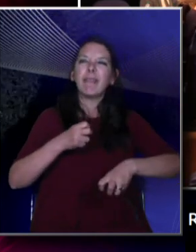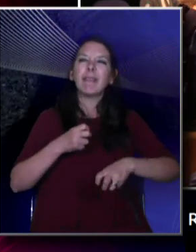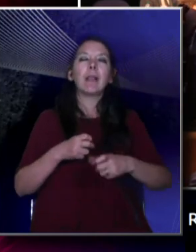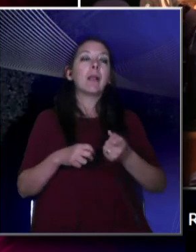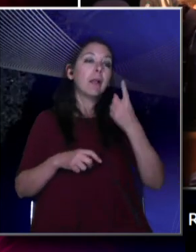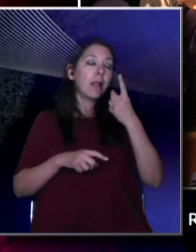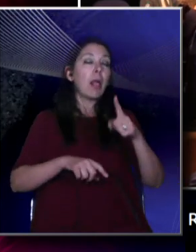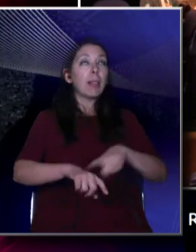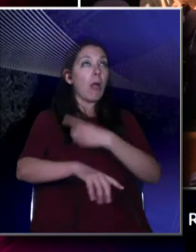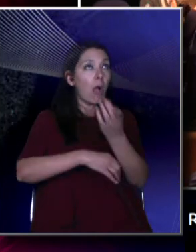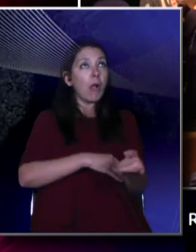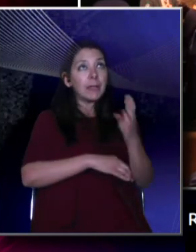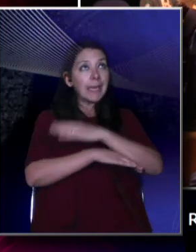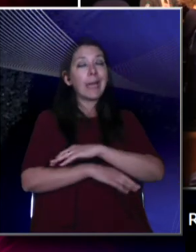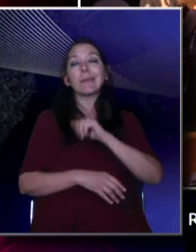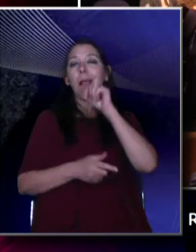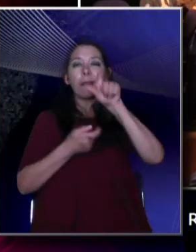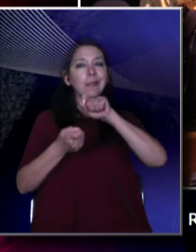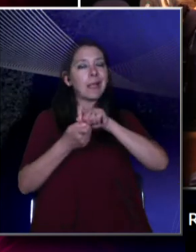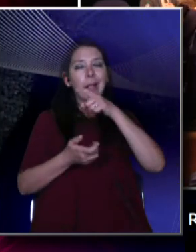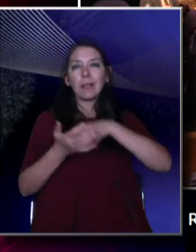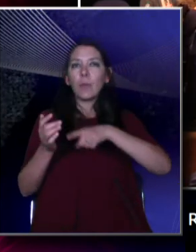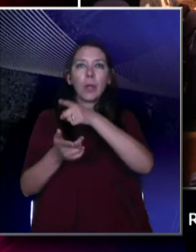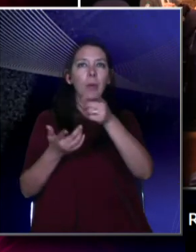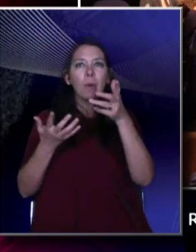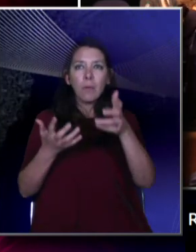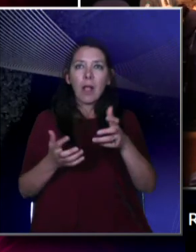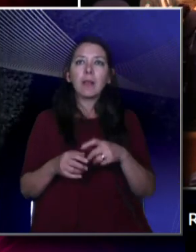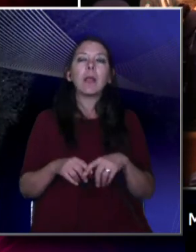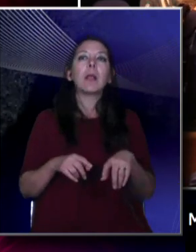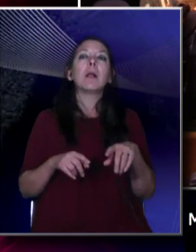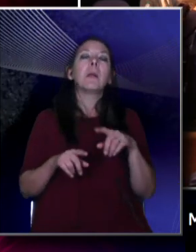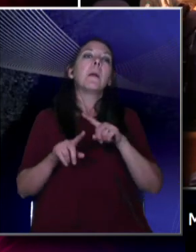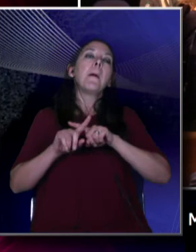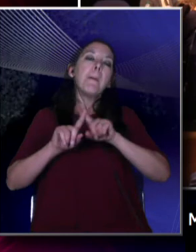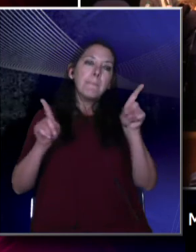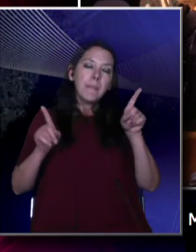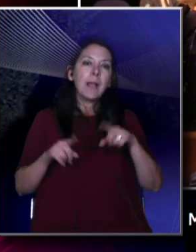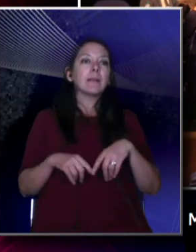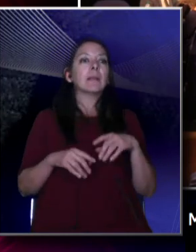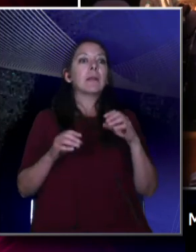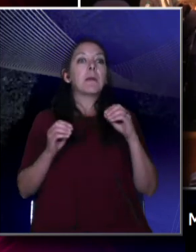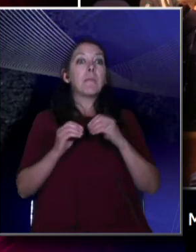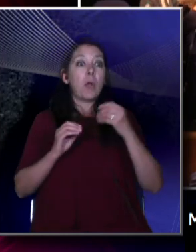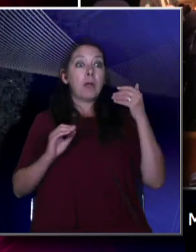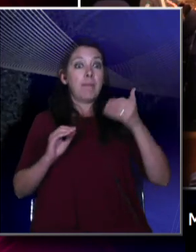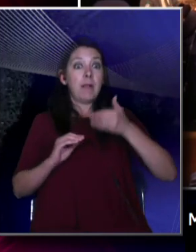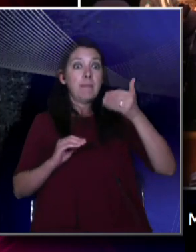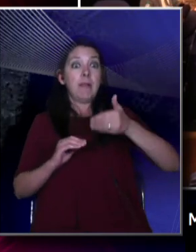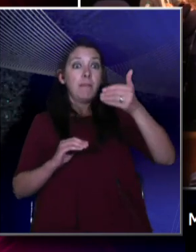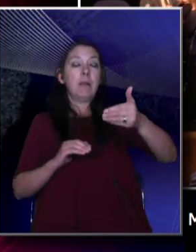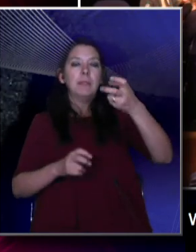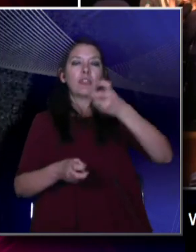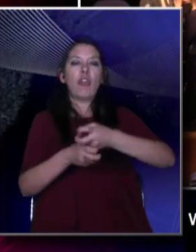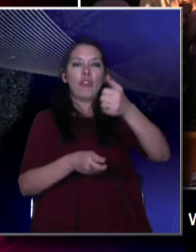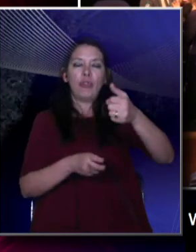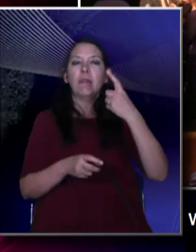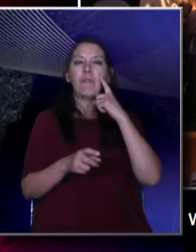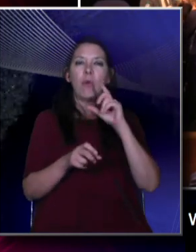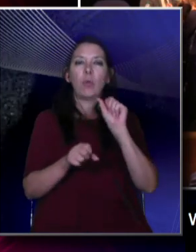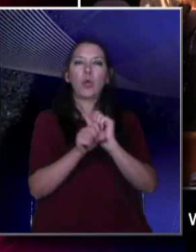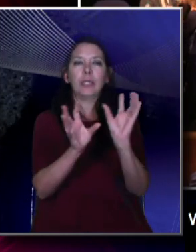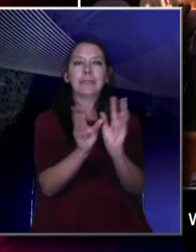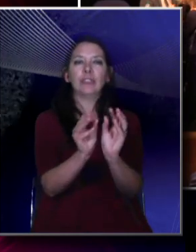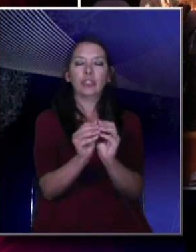but everybody gets together more regularly with the work study than they have with the retreats in the past. This